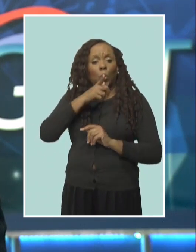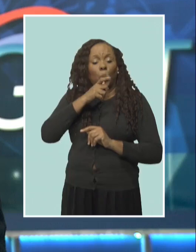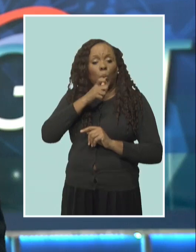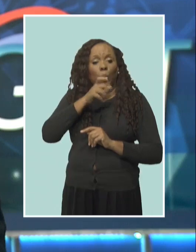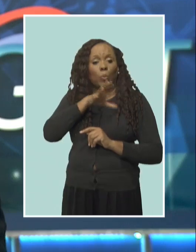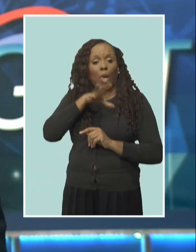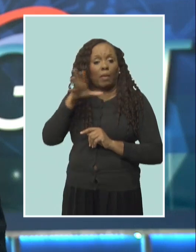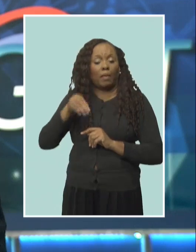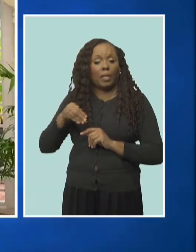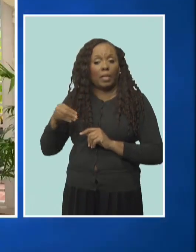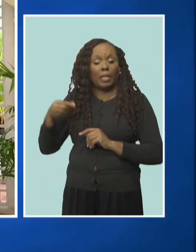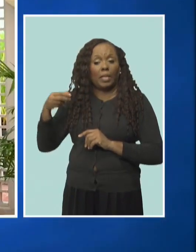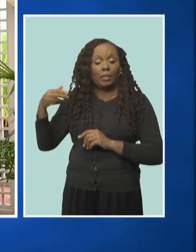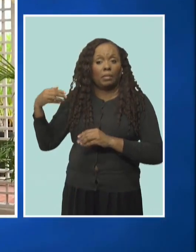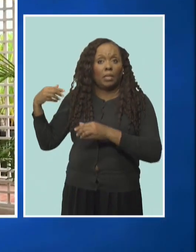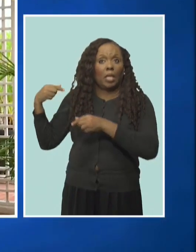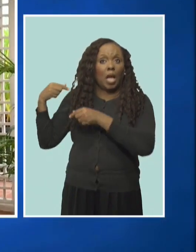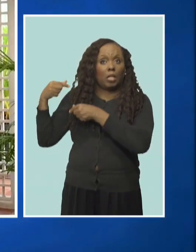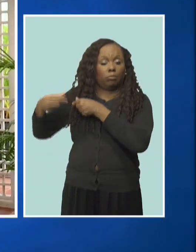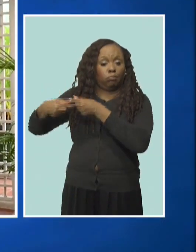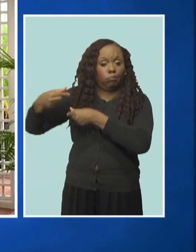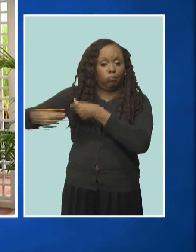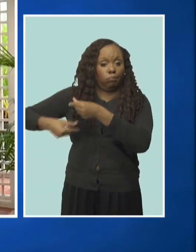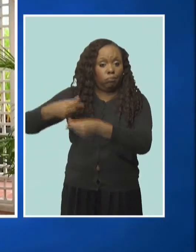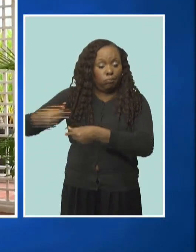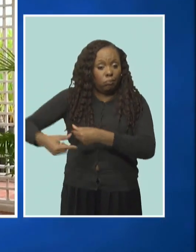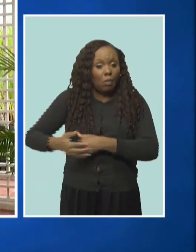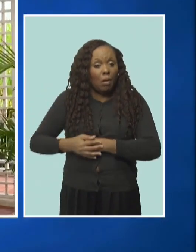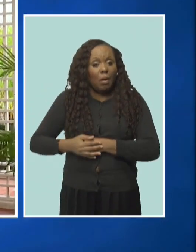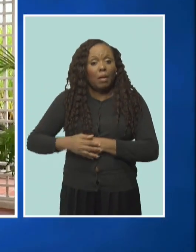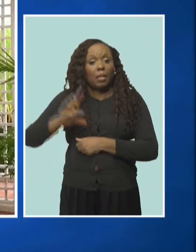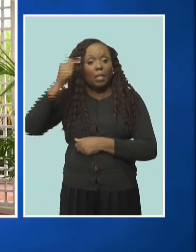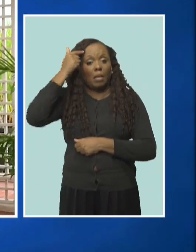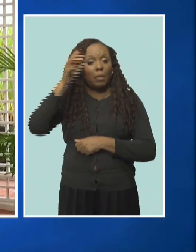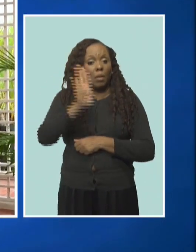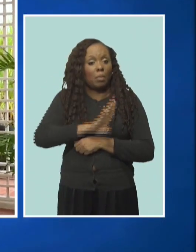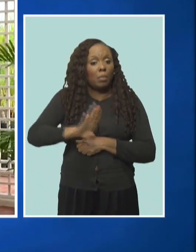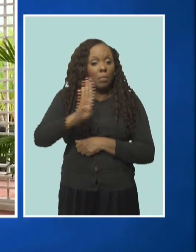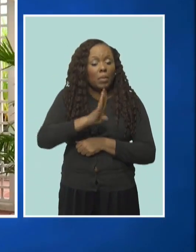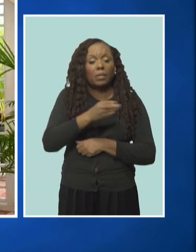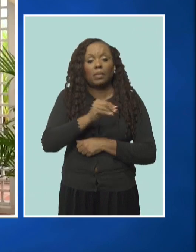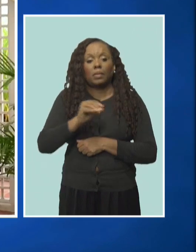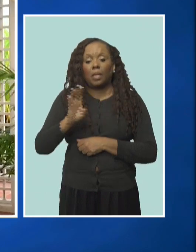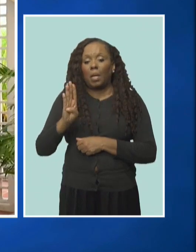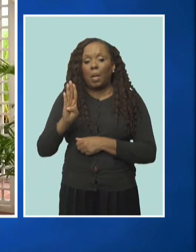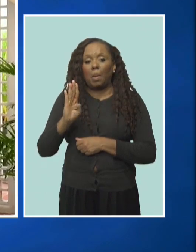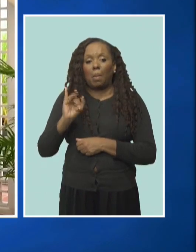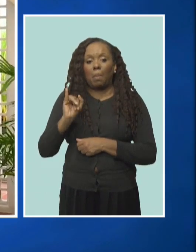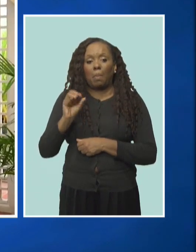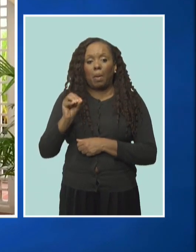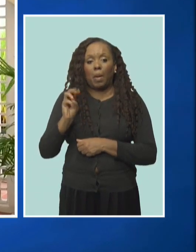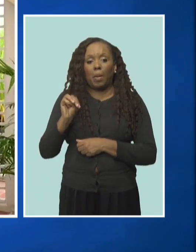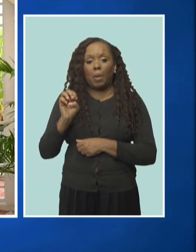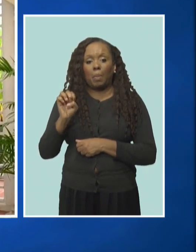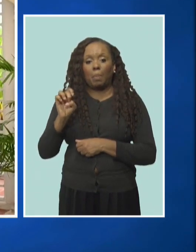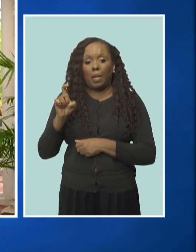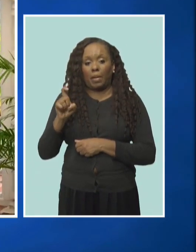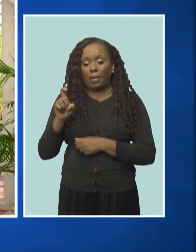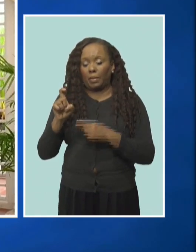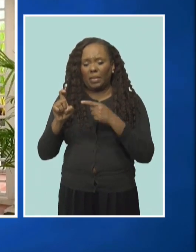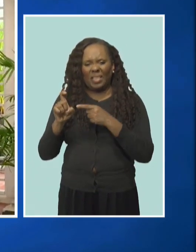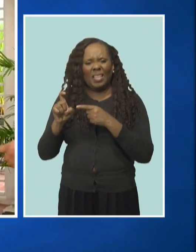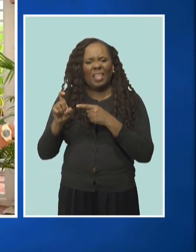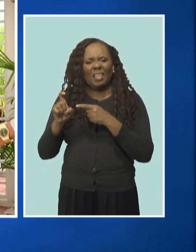biomedical research. This came about as the government of Barbados and Biomedex, a European biotech